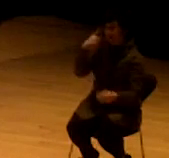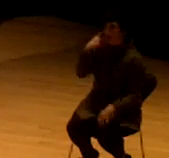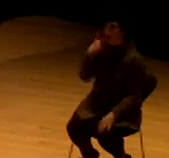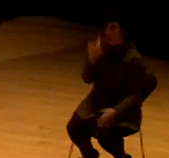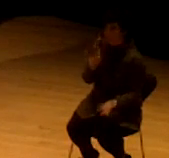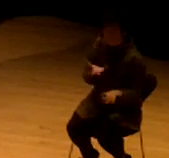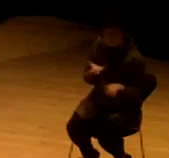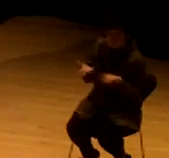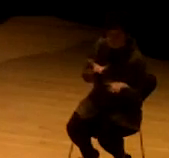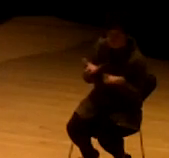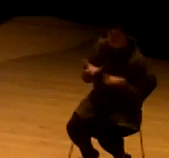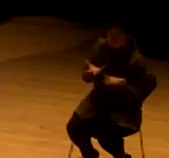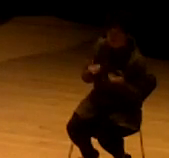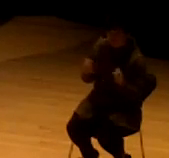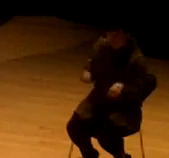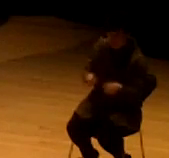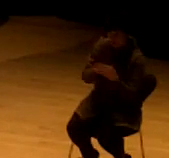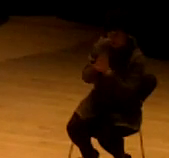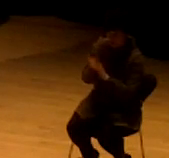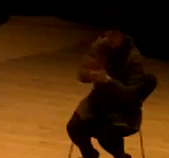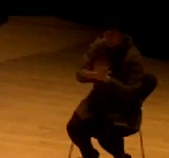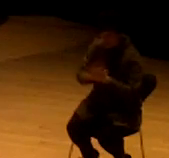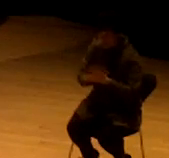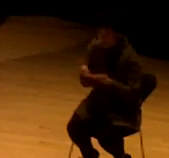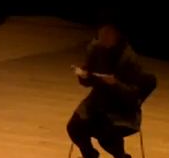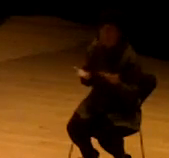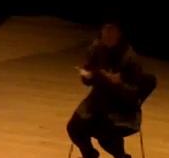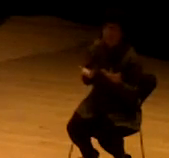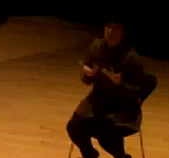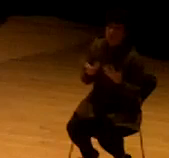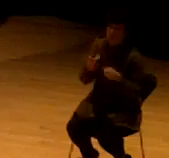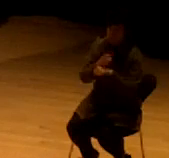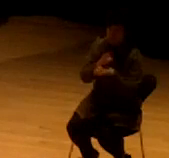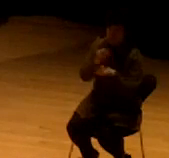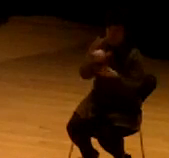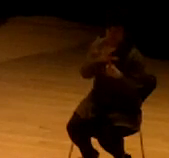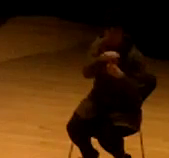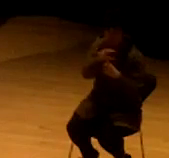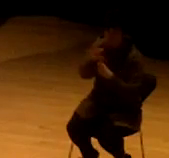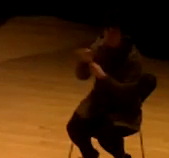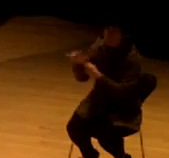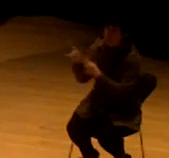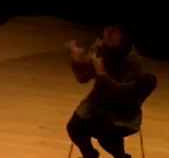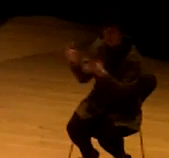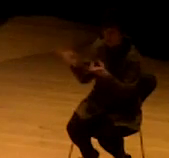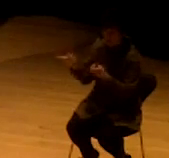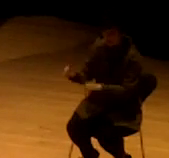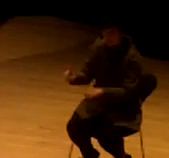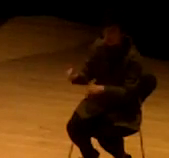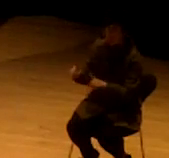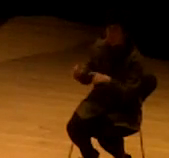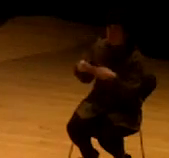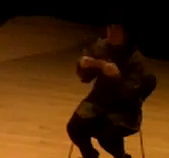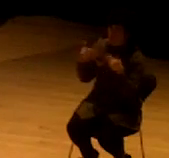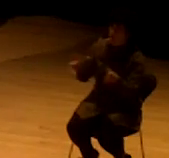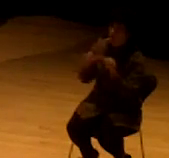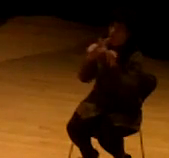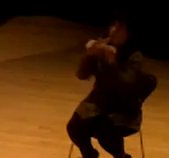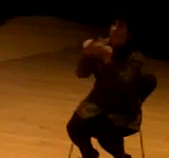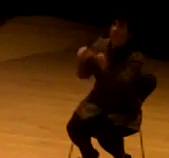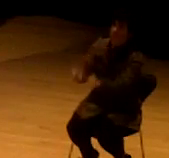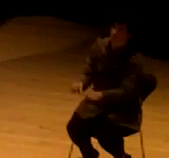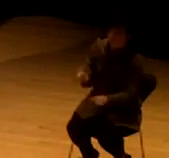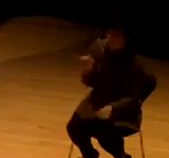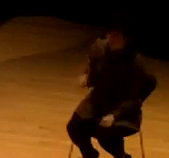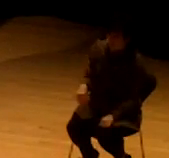film? What could it be? Mm-hmm. So they continued shooting, and but of course there was a lot going on because